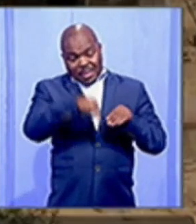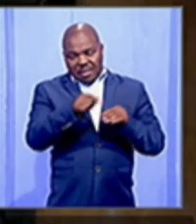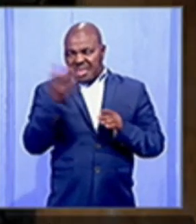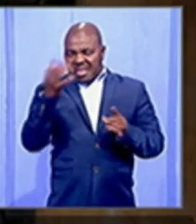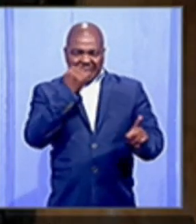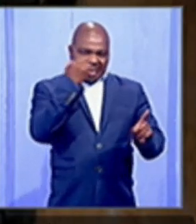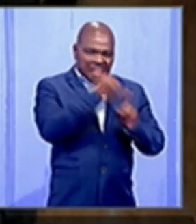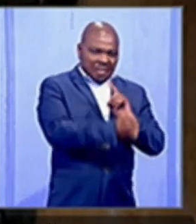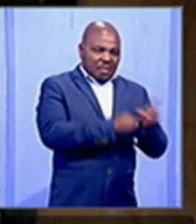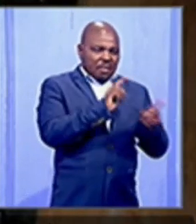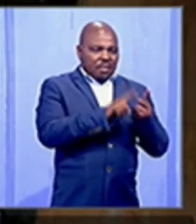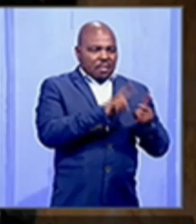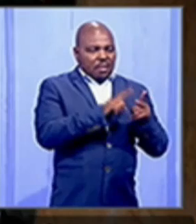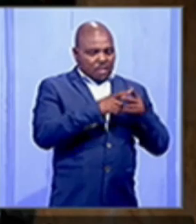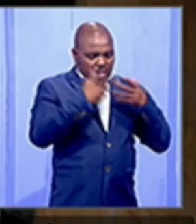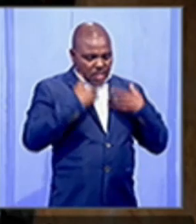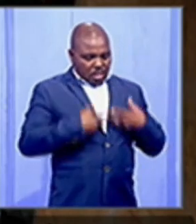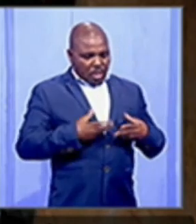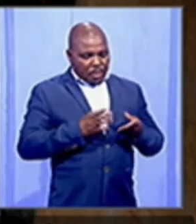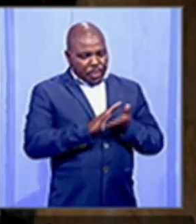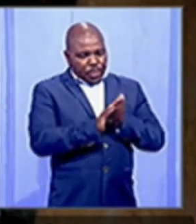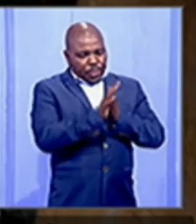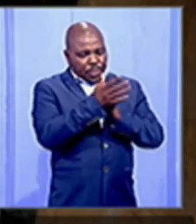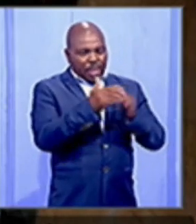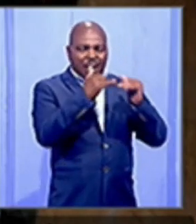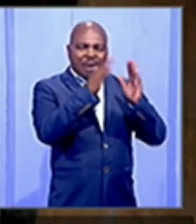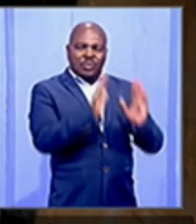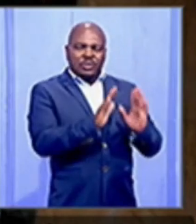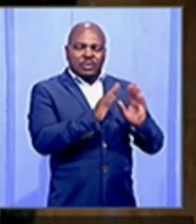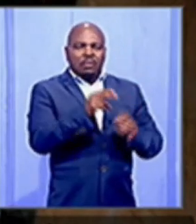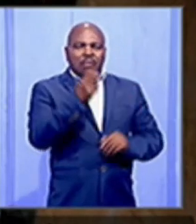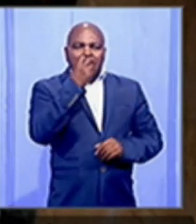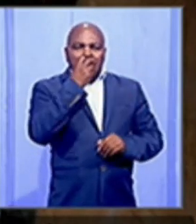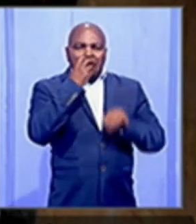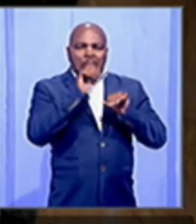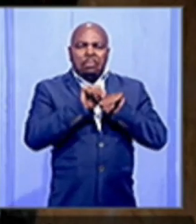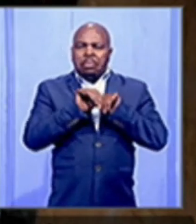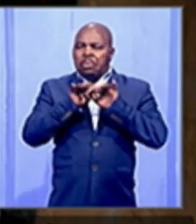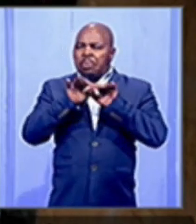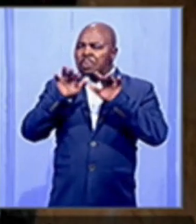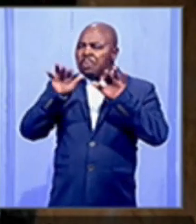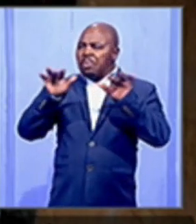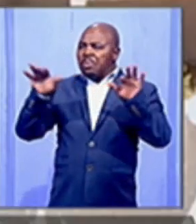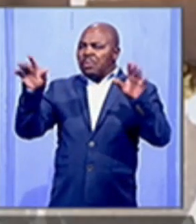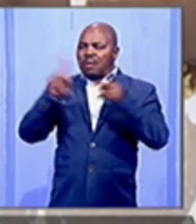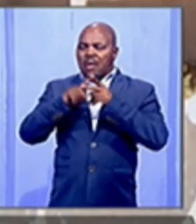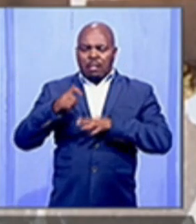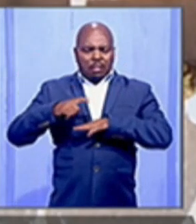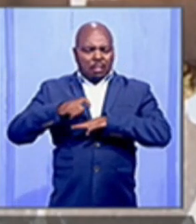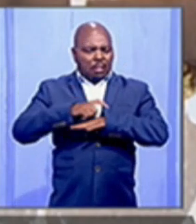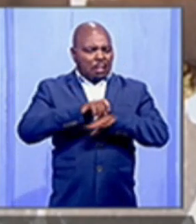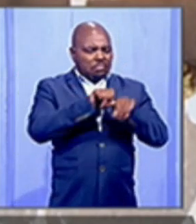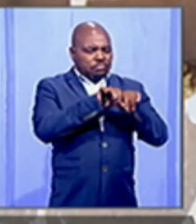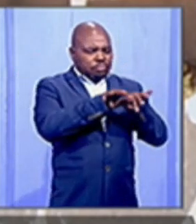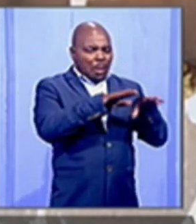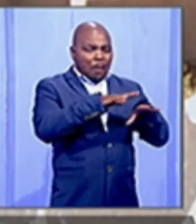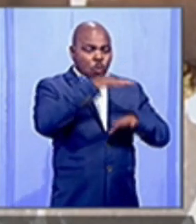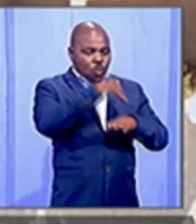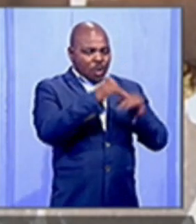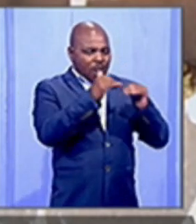tlogela ditopo tsa bone di senyega mo ntlong. Fa monkgo o simolola go kuelela le dibuku di simolola go nyeuma go tswa mo